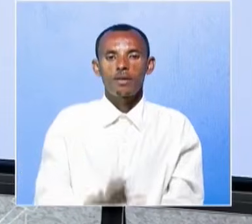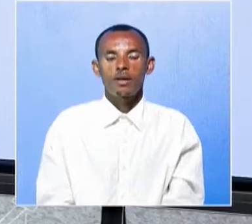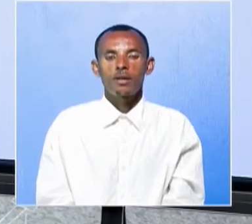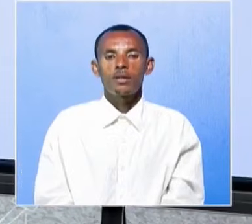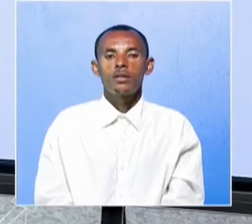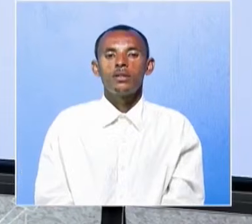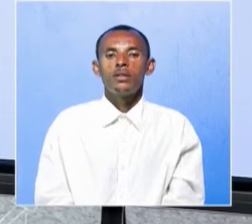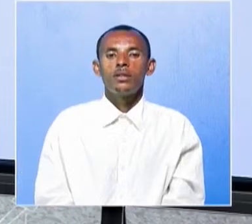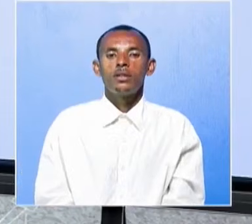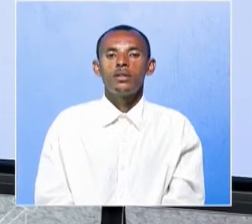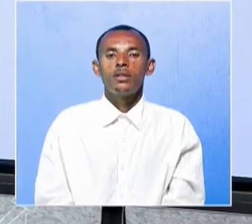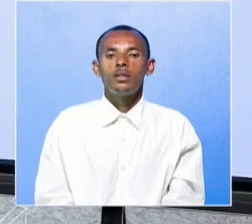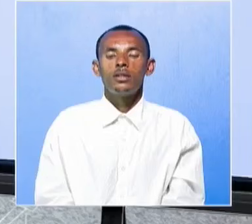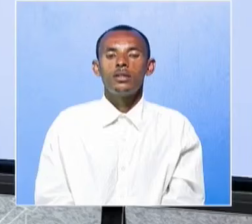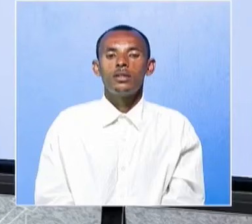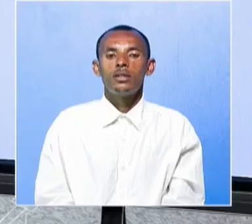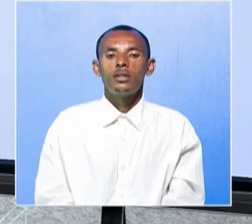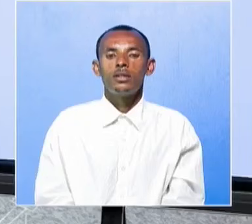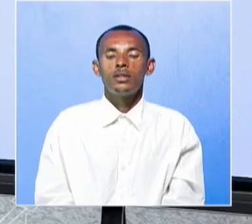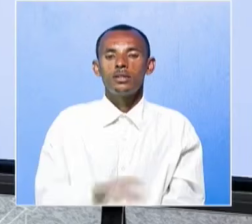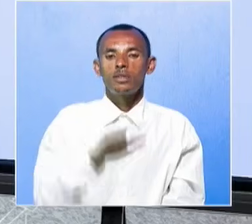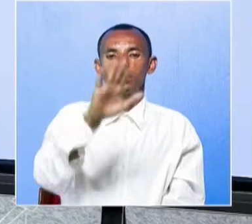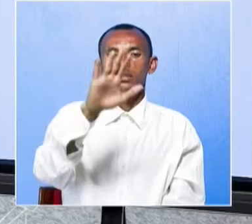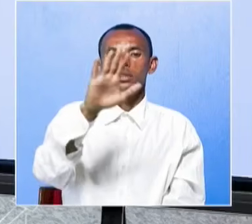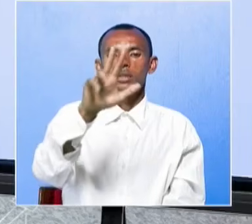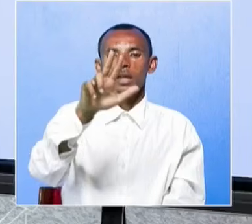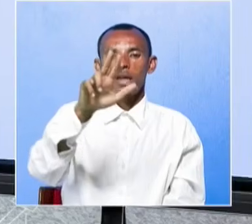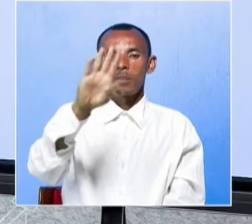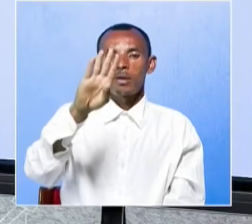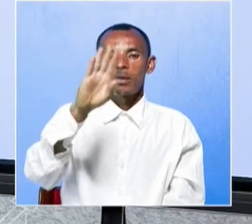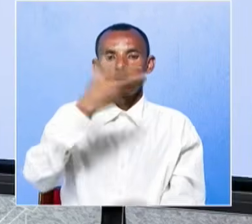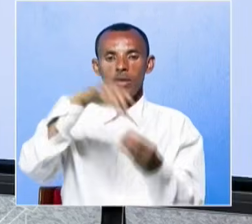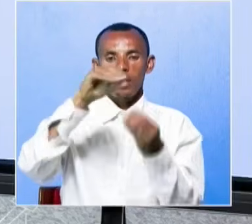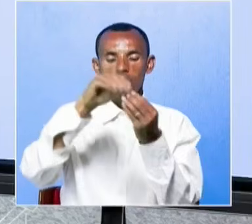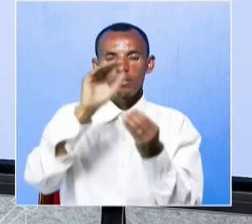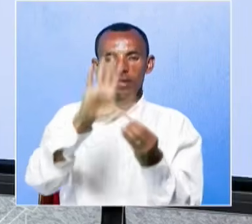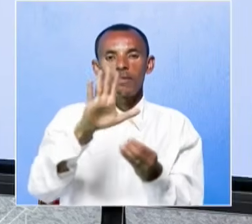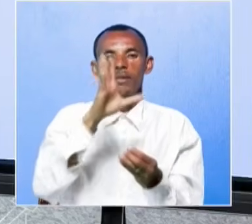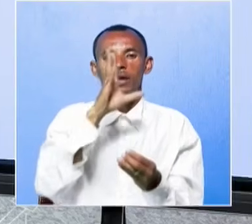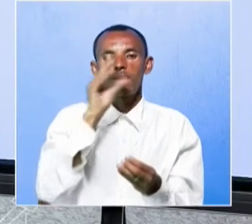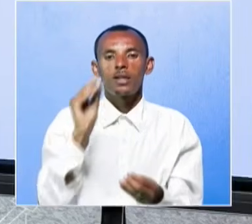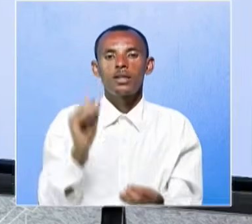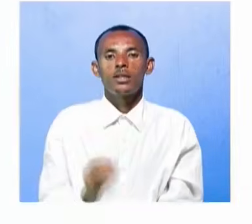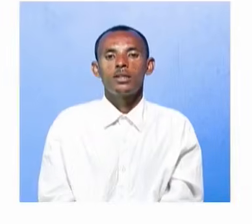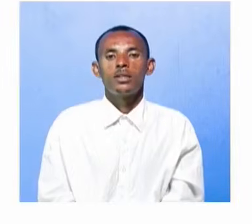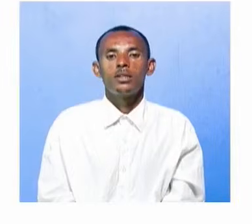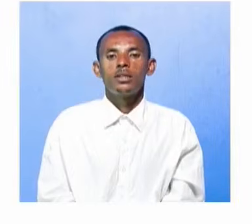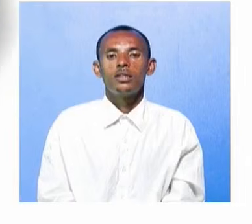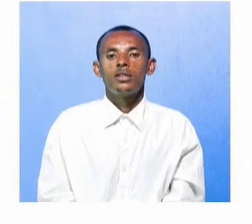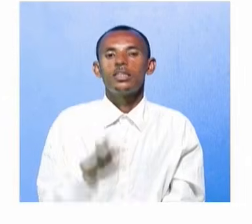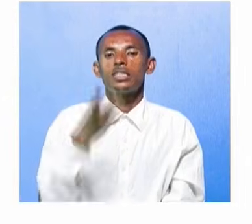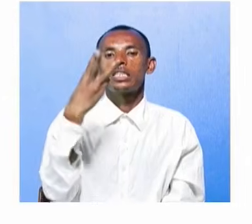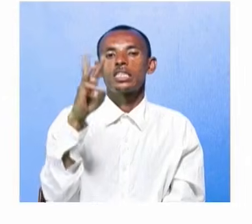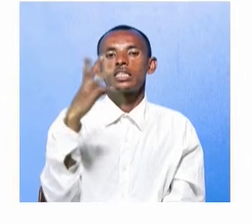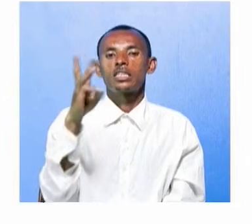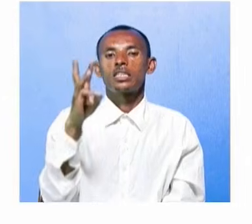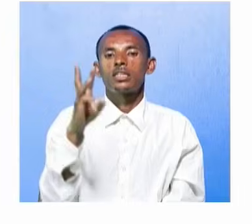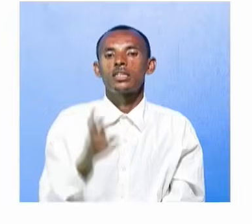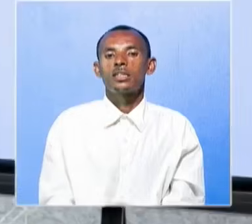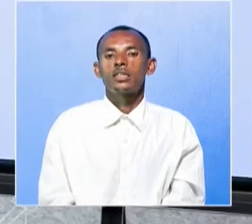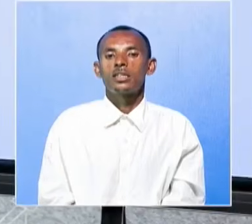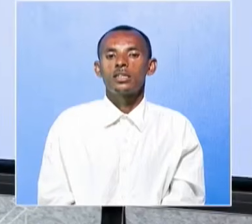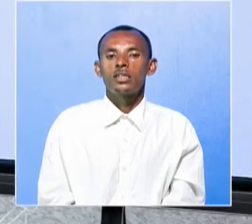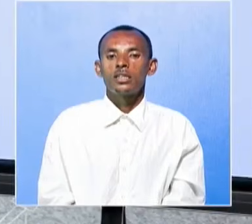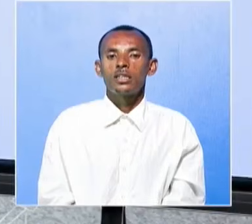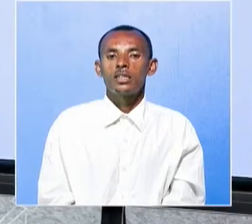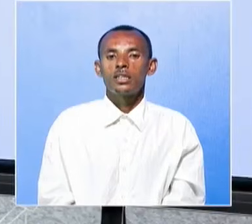okay, 3b plus 5, and say this is 16, and